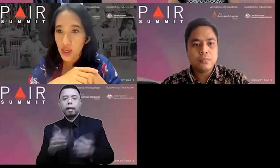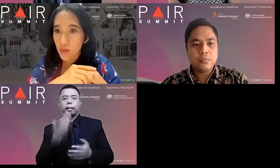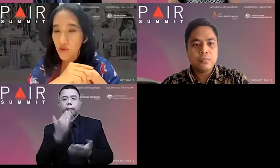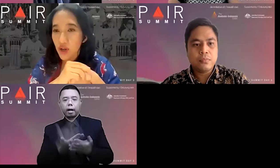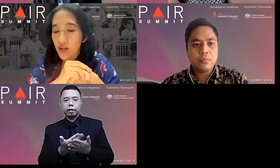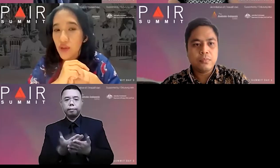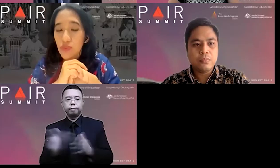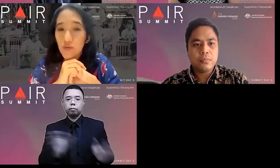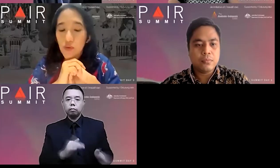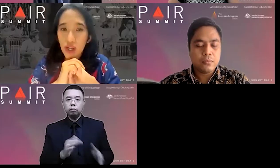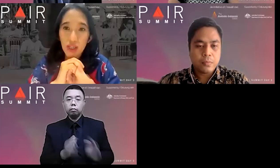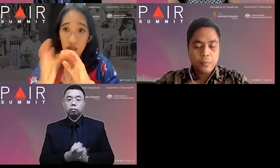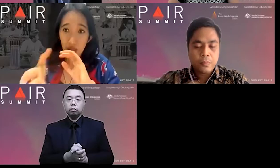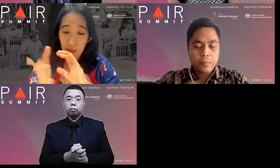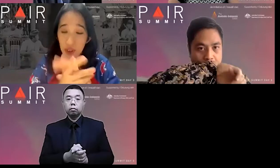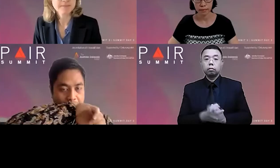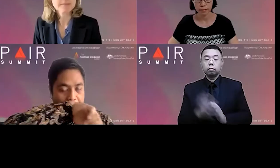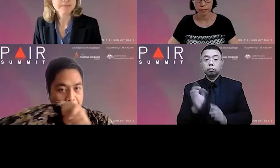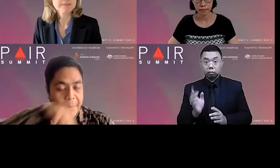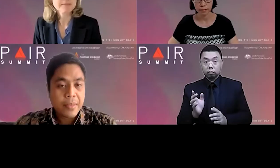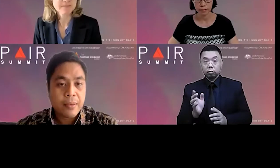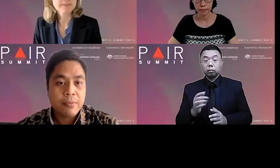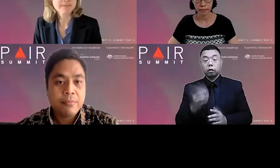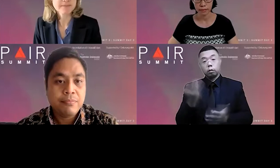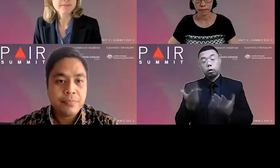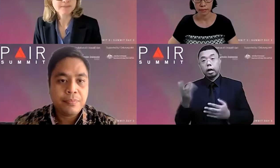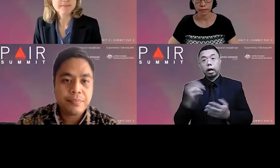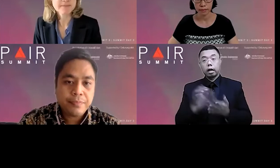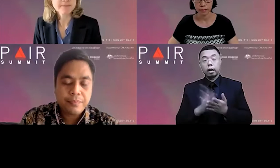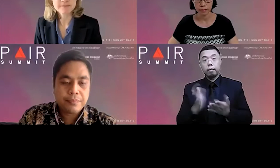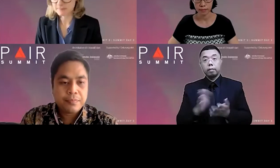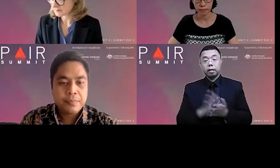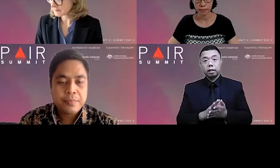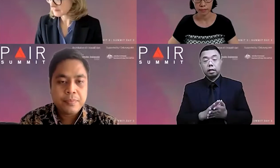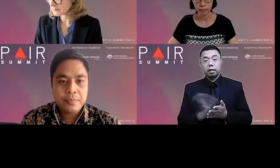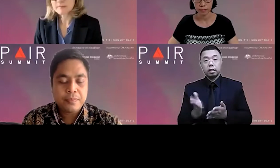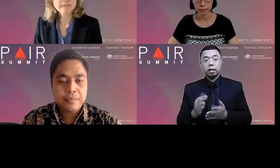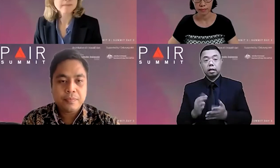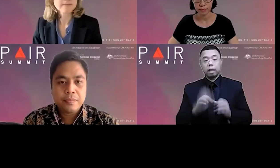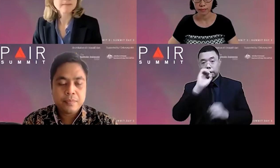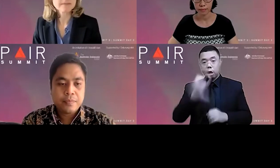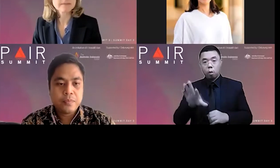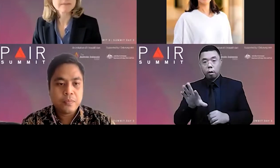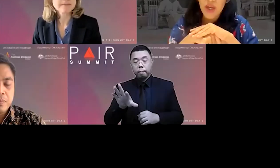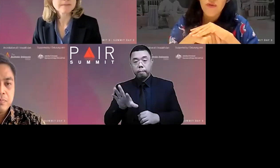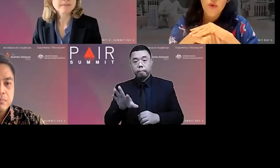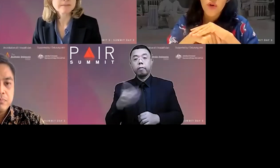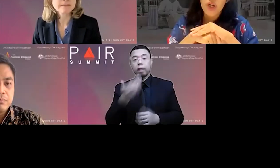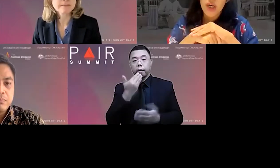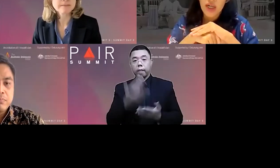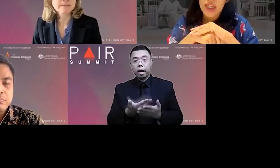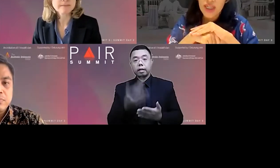the slide number 5? Yeah, before I answer that particular questions, thank you for the questions. Here in Traveloka, Helen, we